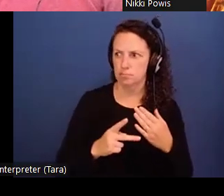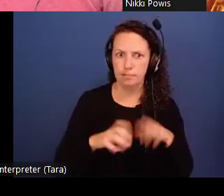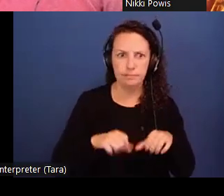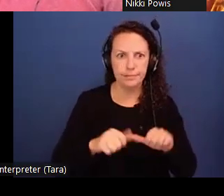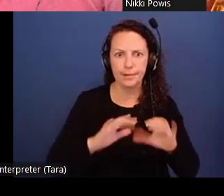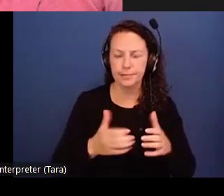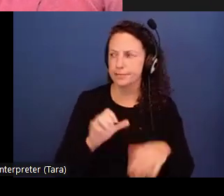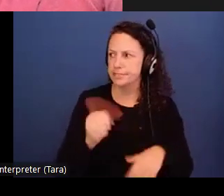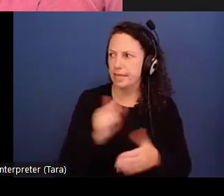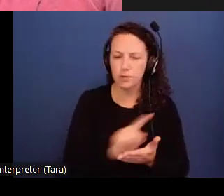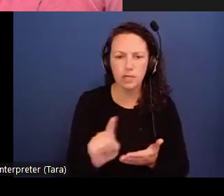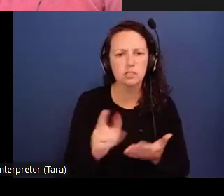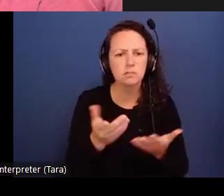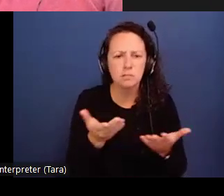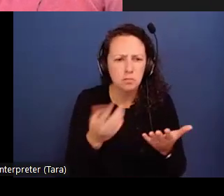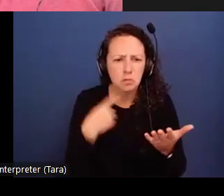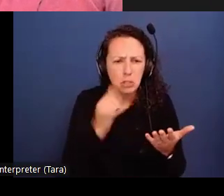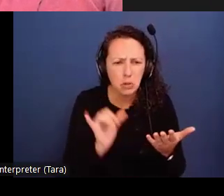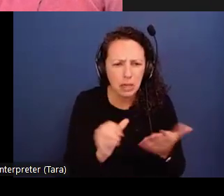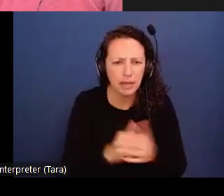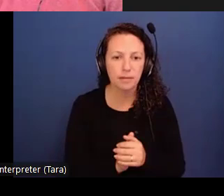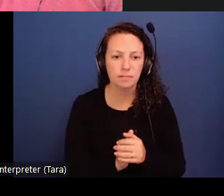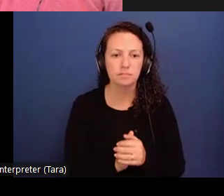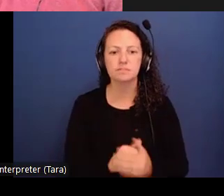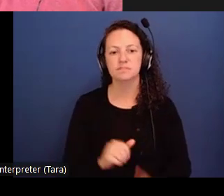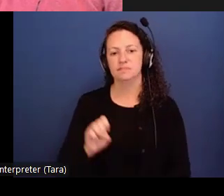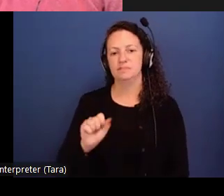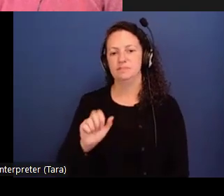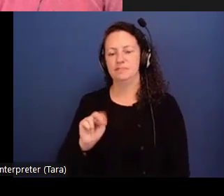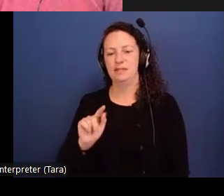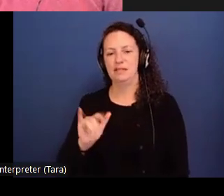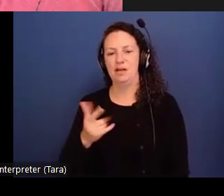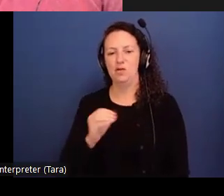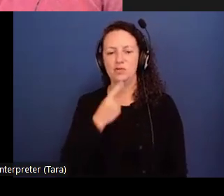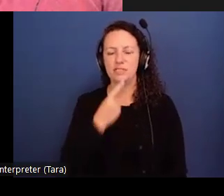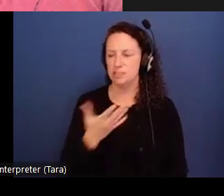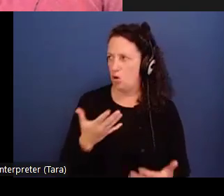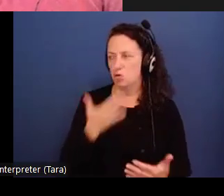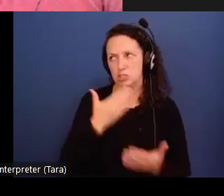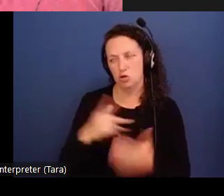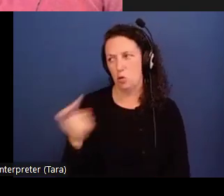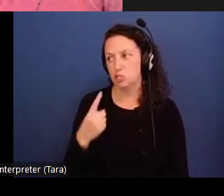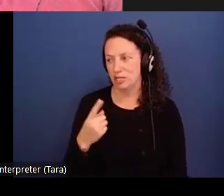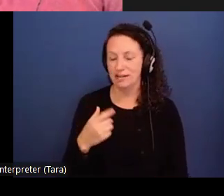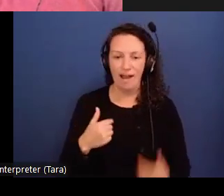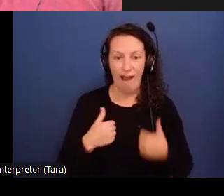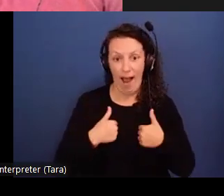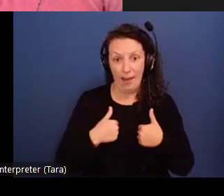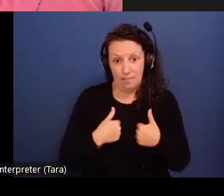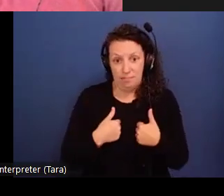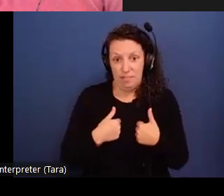doing there? Love that, Sherry. That's a really good question. So I come from the startup world. So I'm a startup founder,